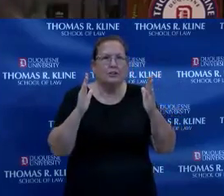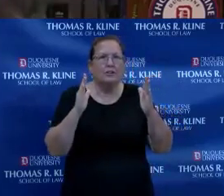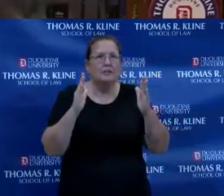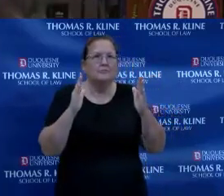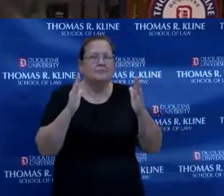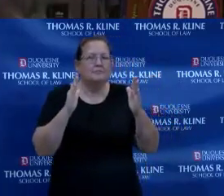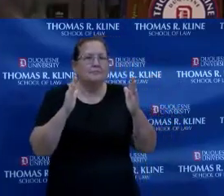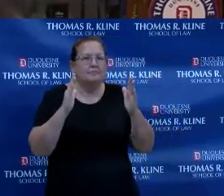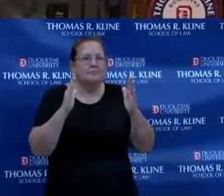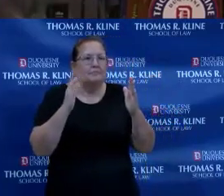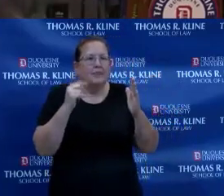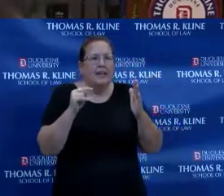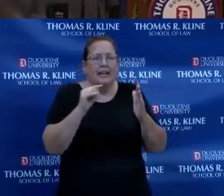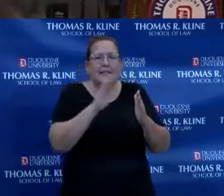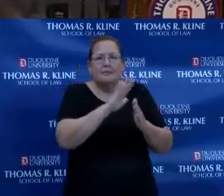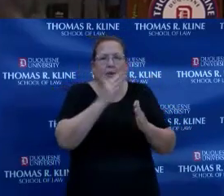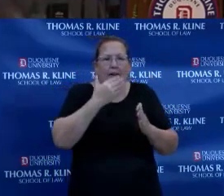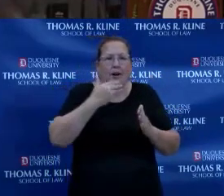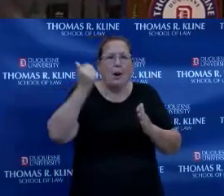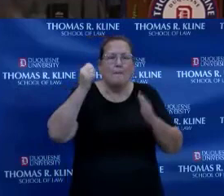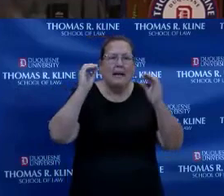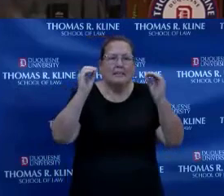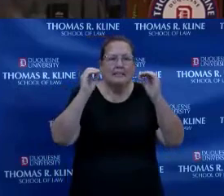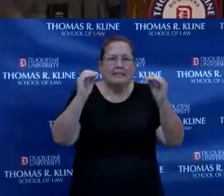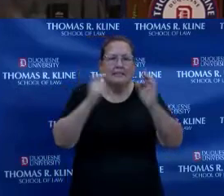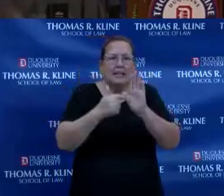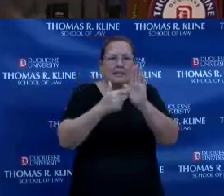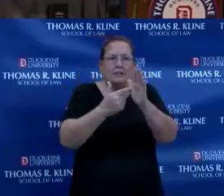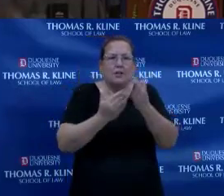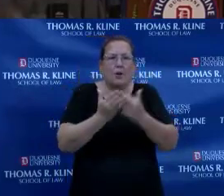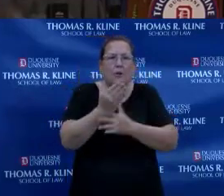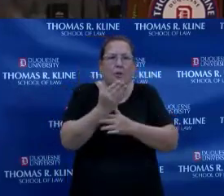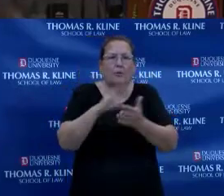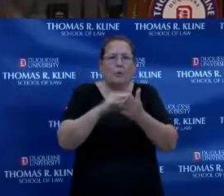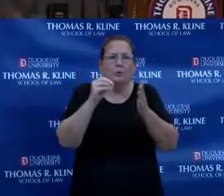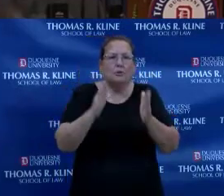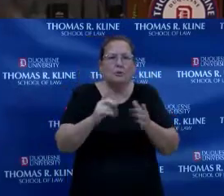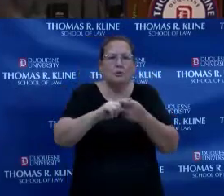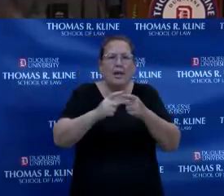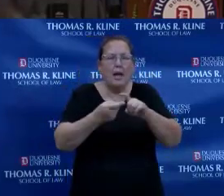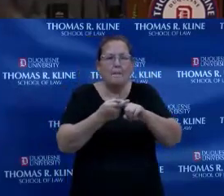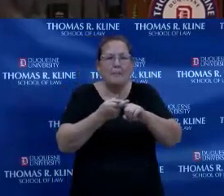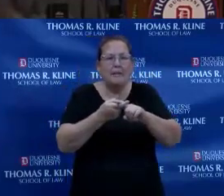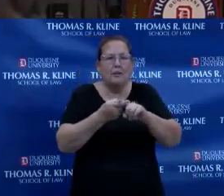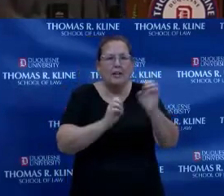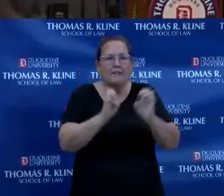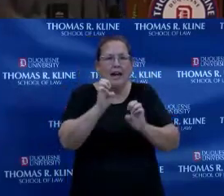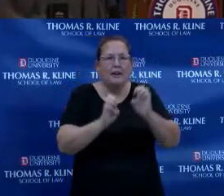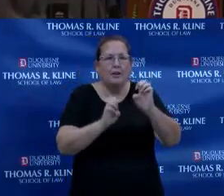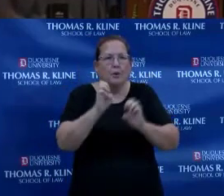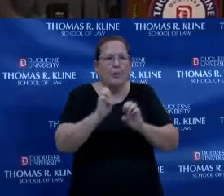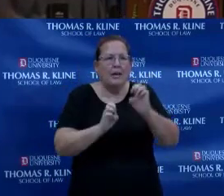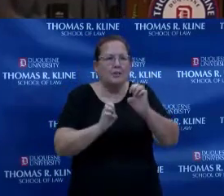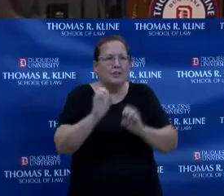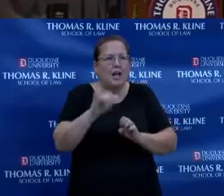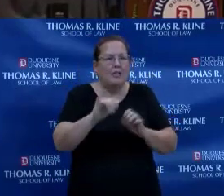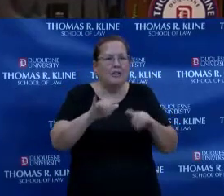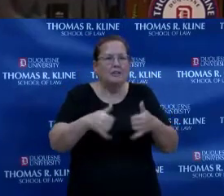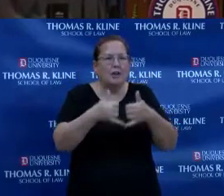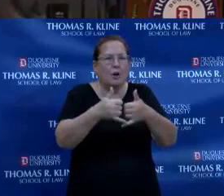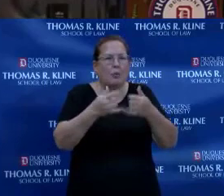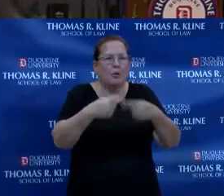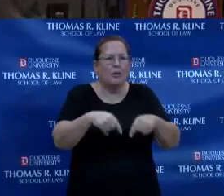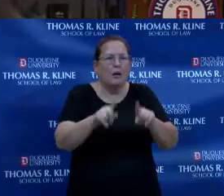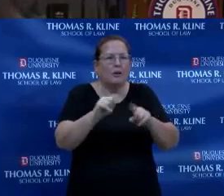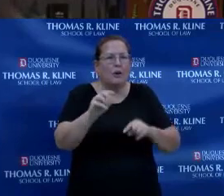adherence to our mission in teaching, as evidenced by student and peer evaluations. The inaugural award in this area goes